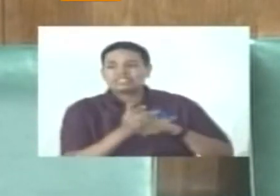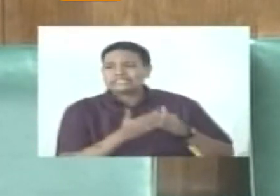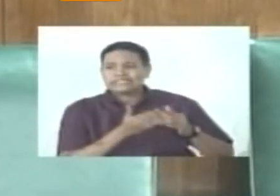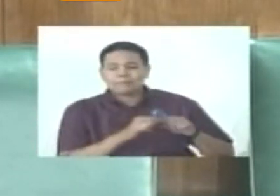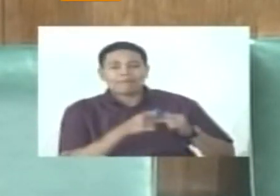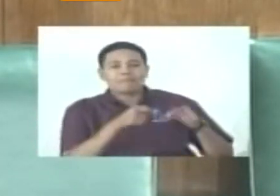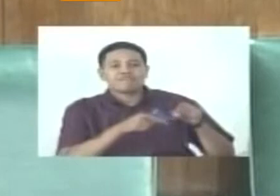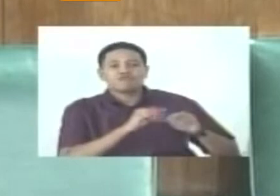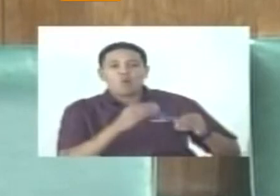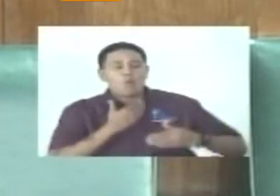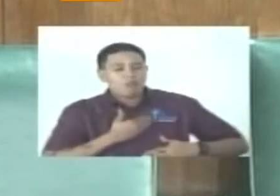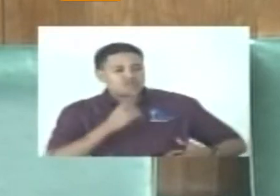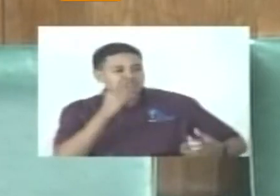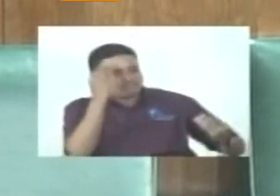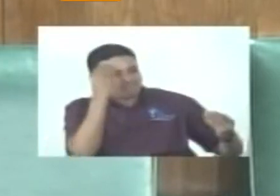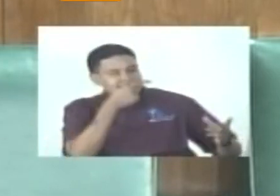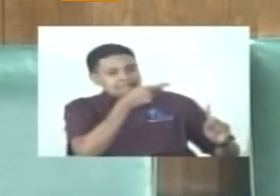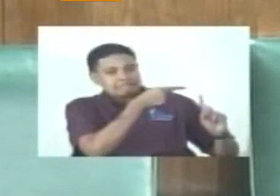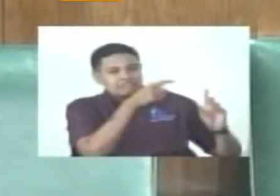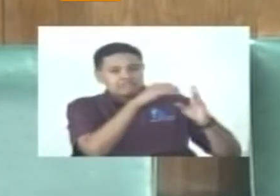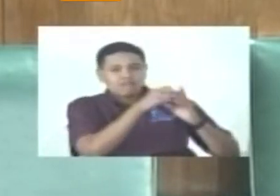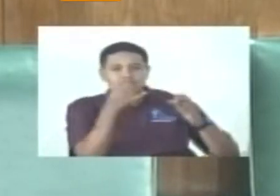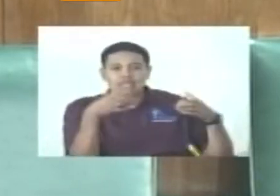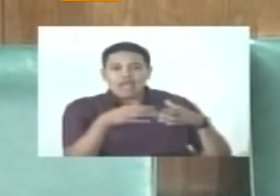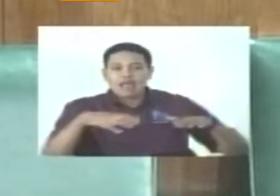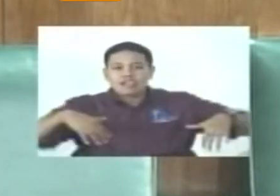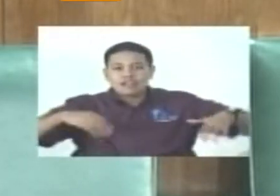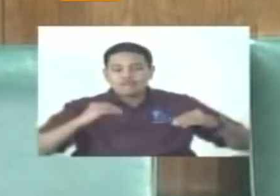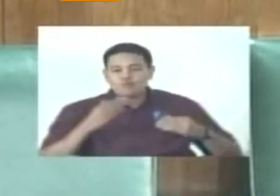and nobody has said he was a gang member.